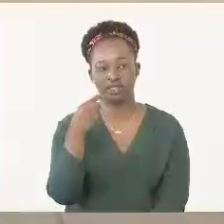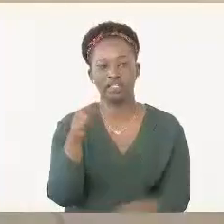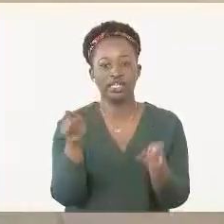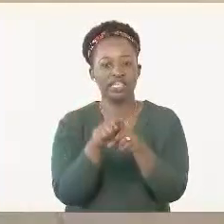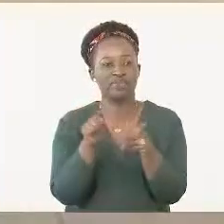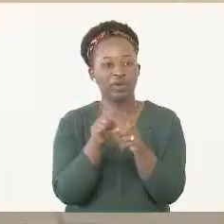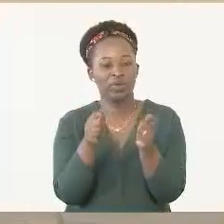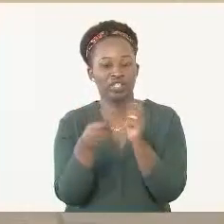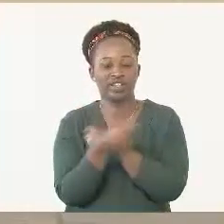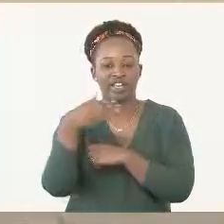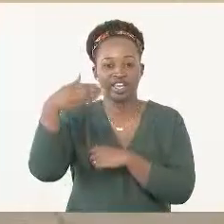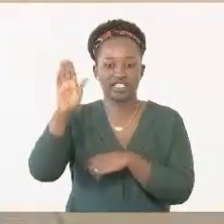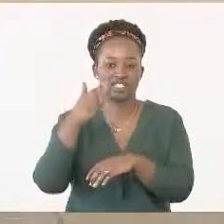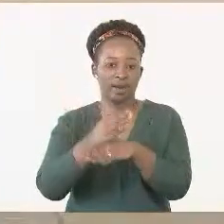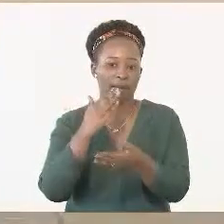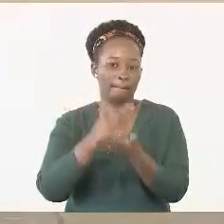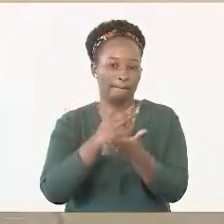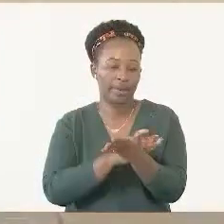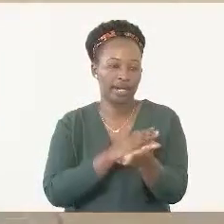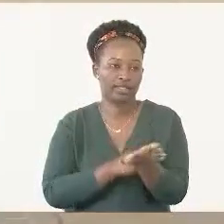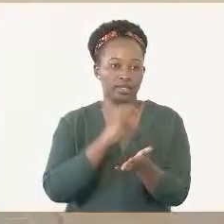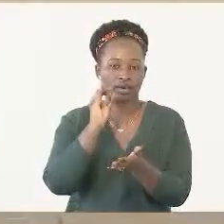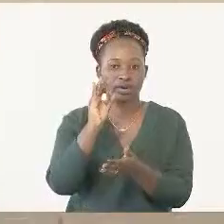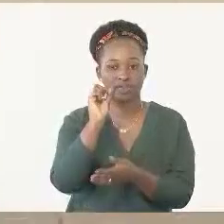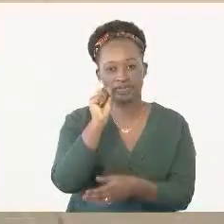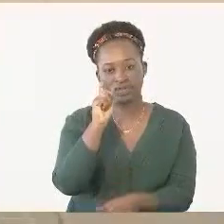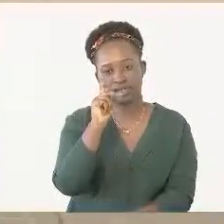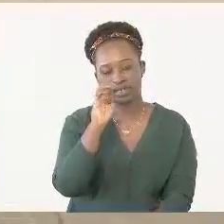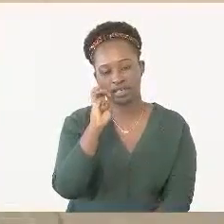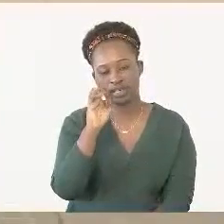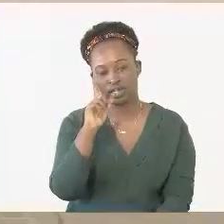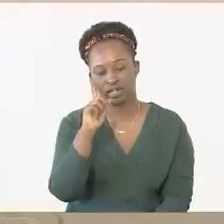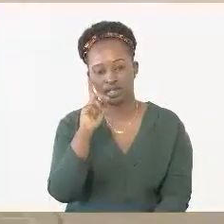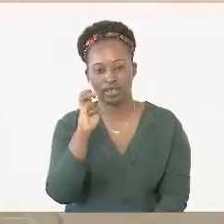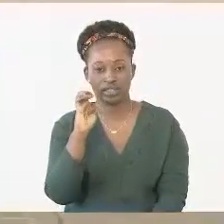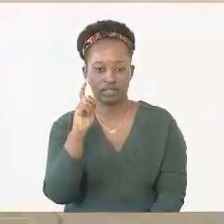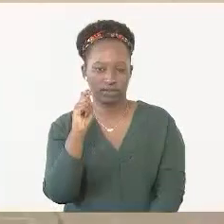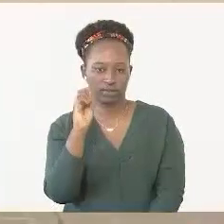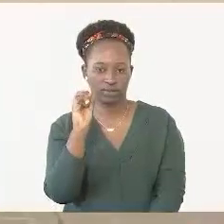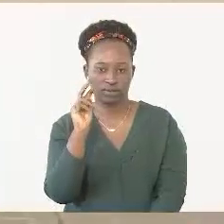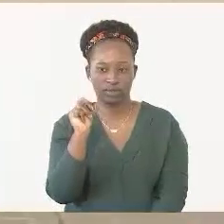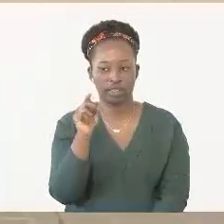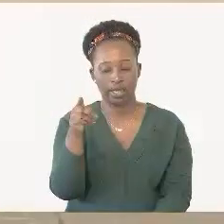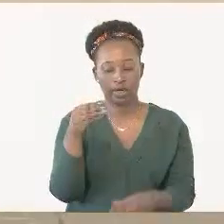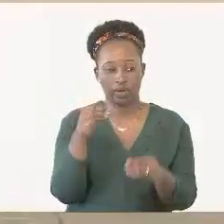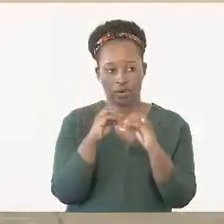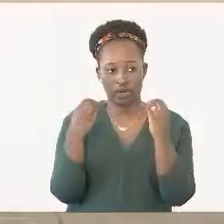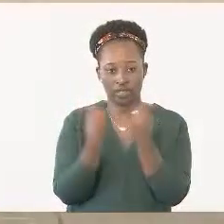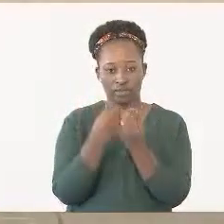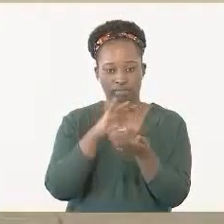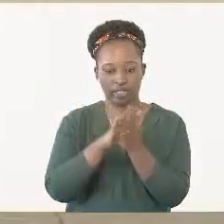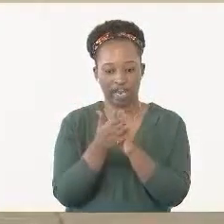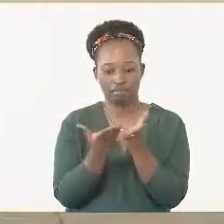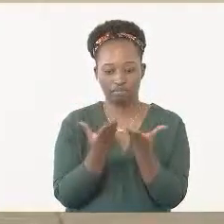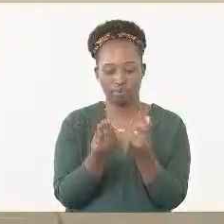external parts of the skeleton. And then in this, after molting, the organism becomes soft and is